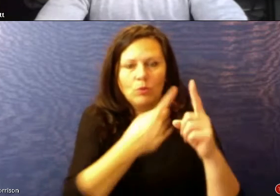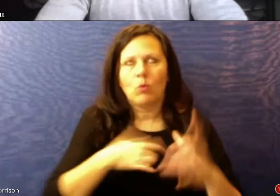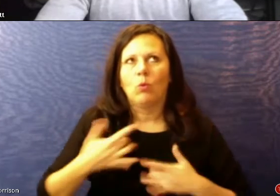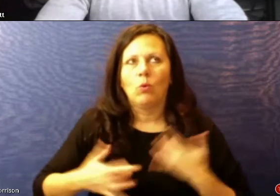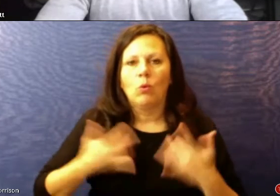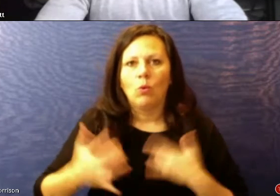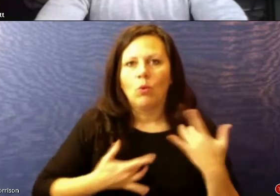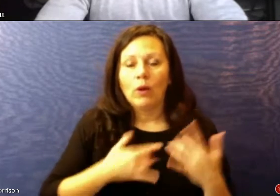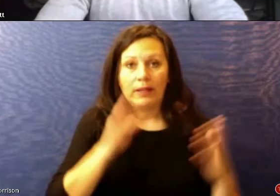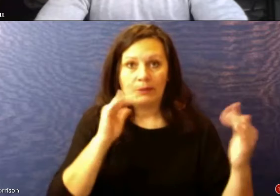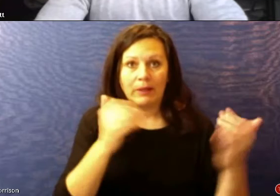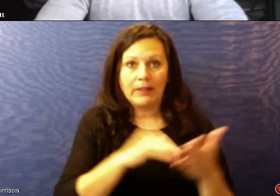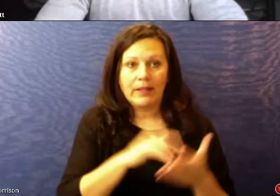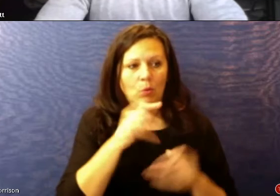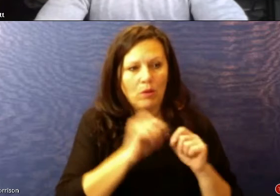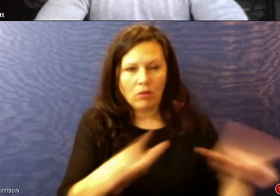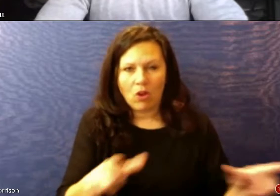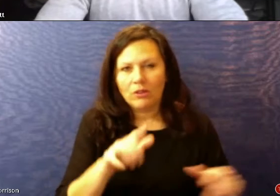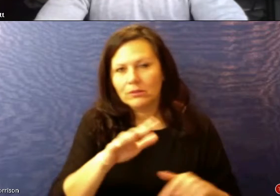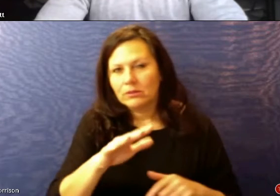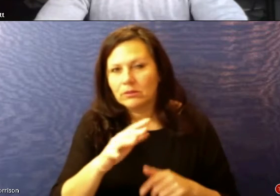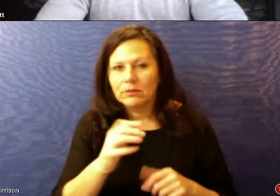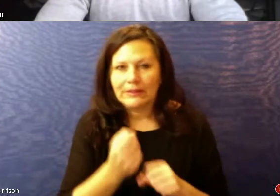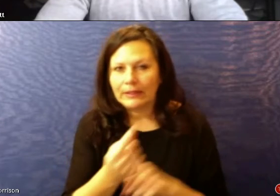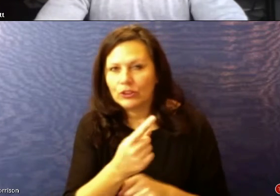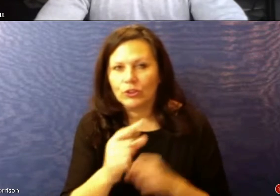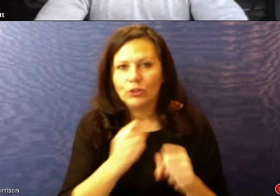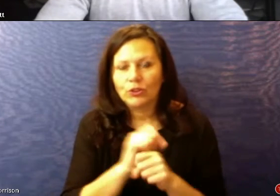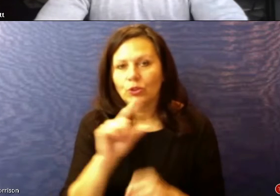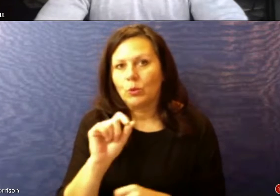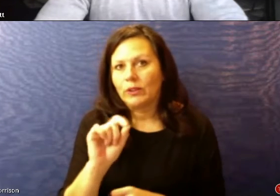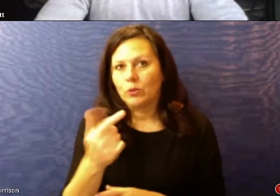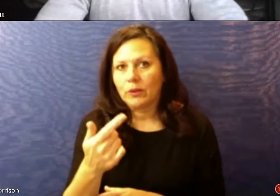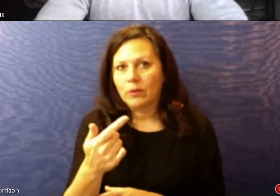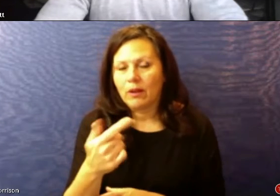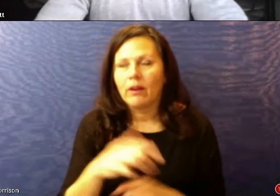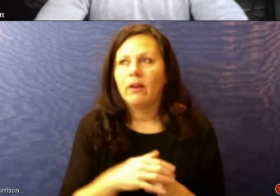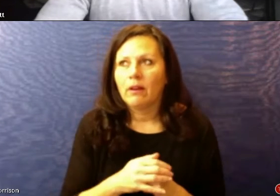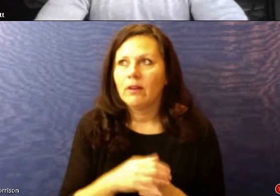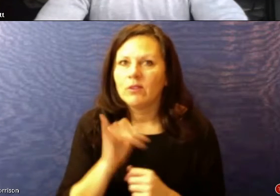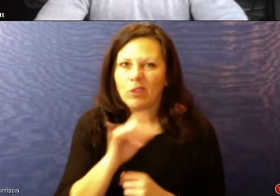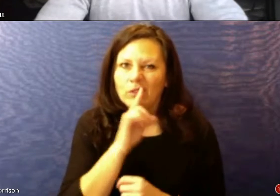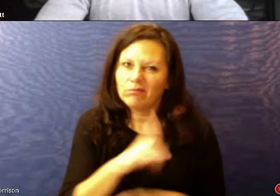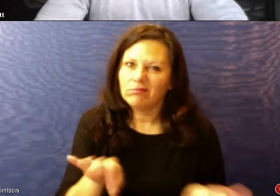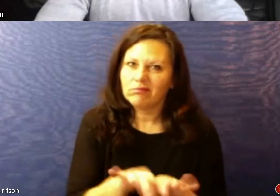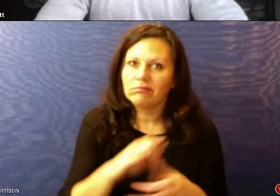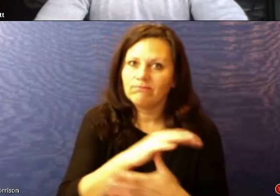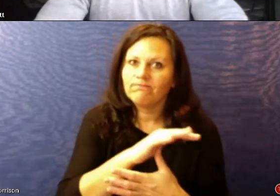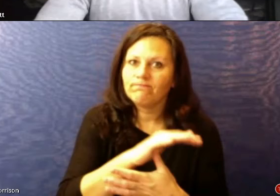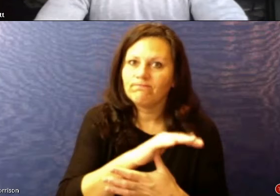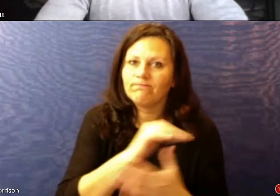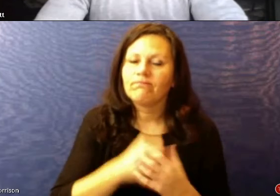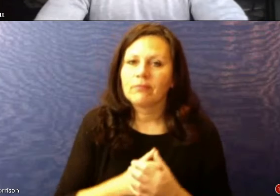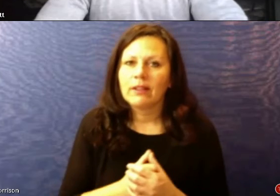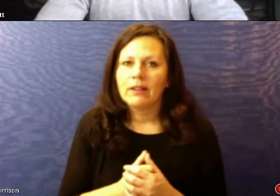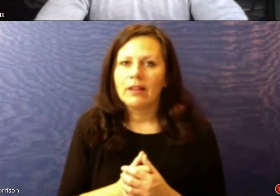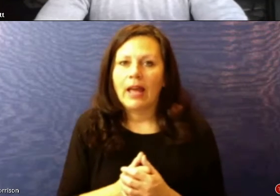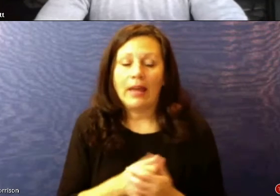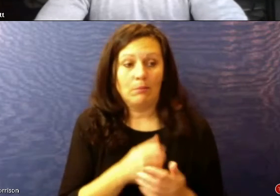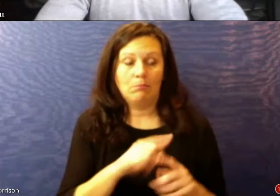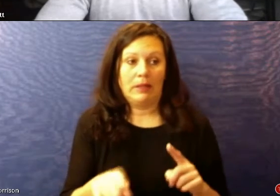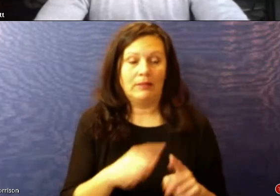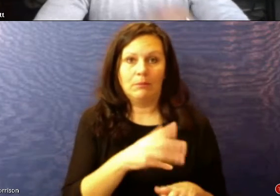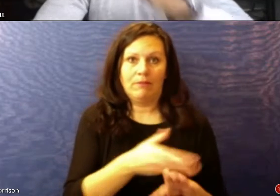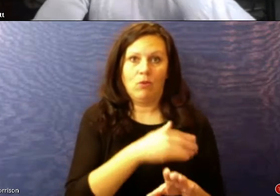launch sometime in 2021. And so that's really important. Even prior to that, though,